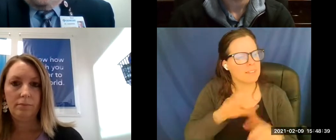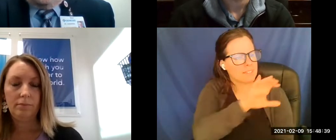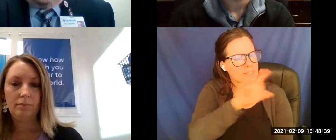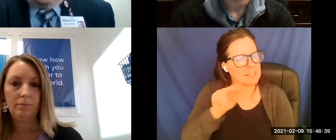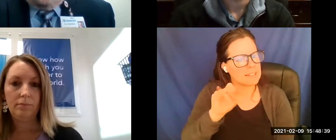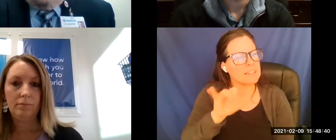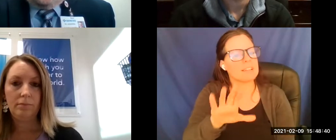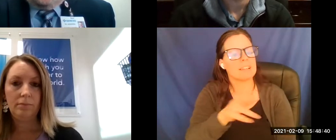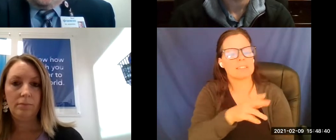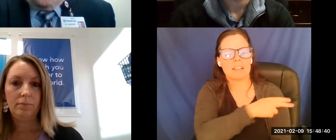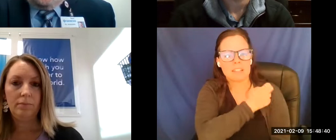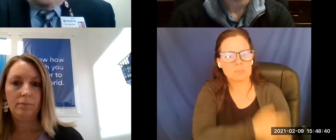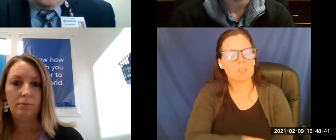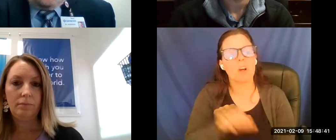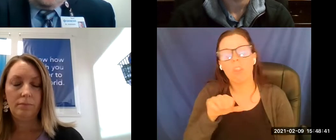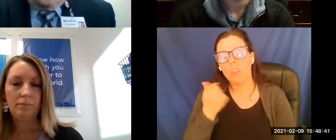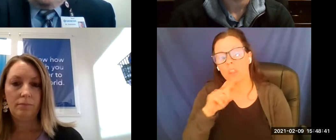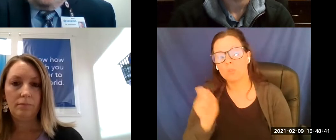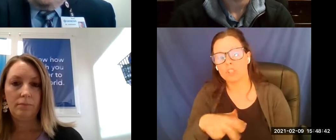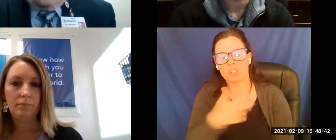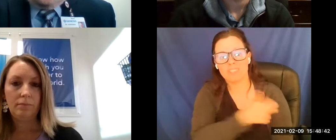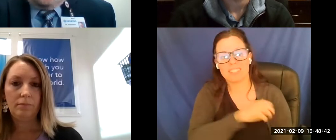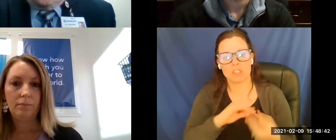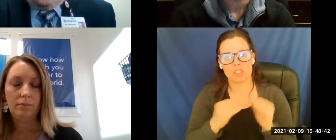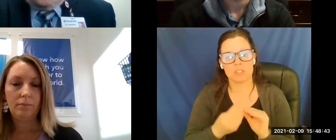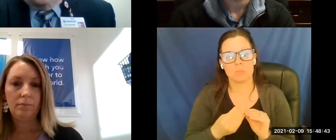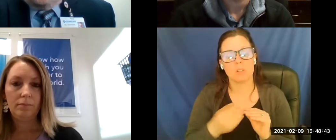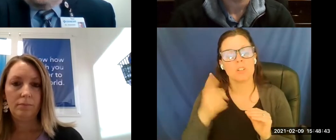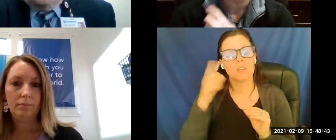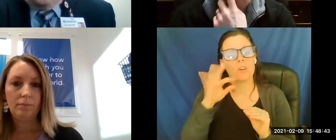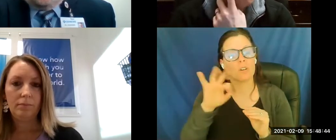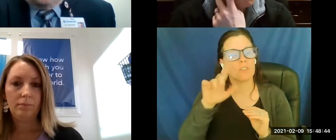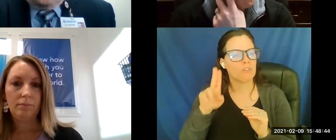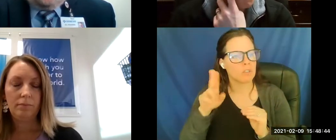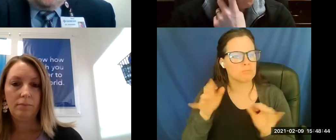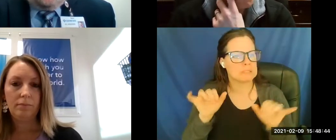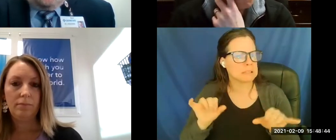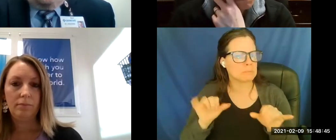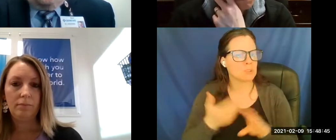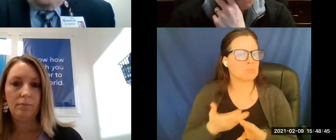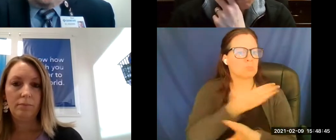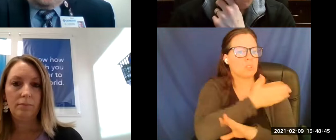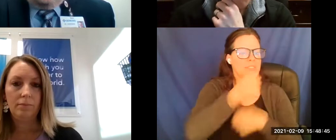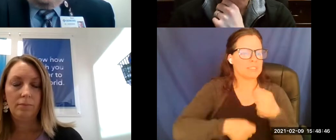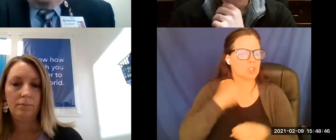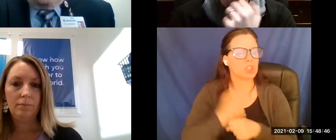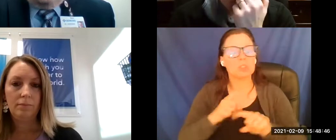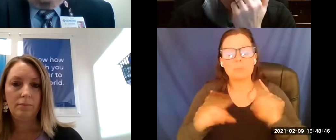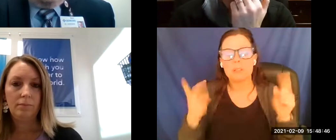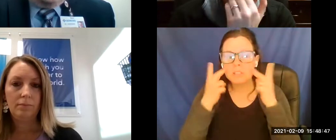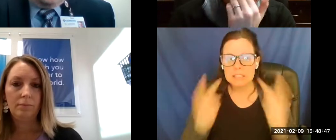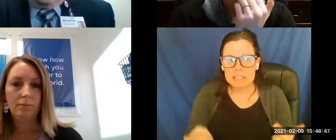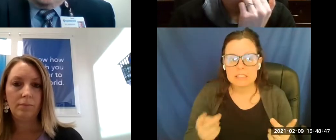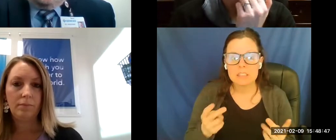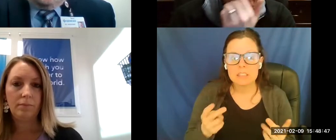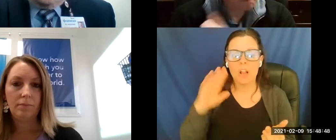part of the question was, how were vaccination rates? Our vaccination rates for influenza this year were similar to previous years. But what we're seeing with a very low